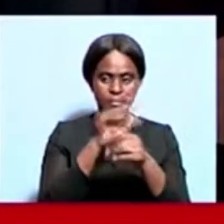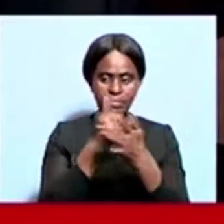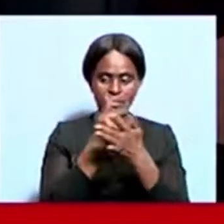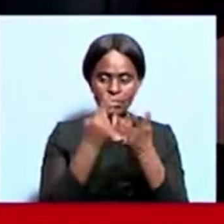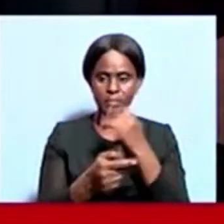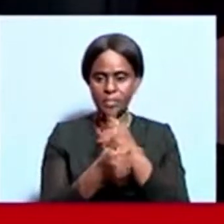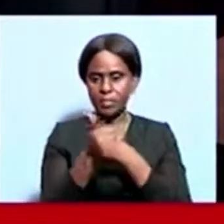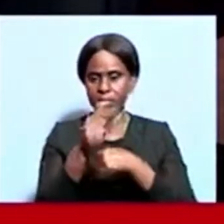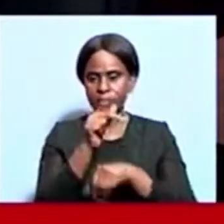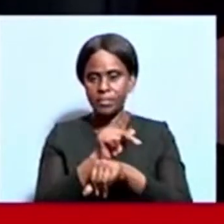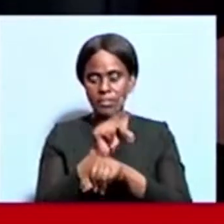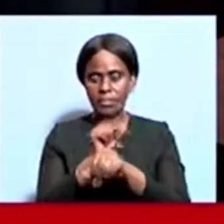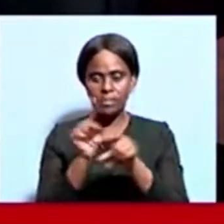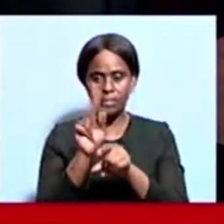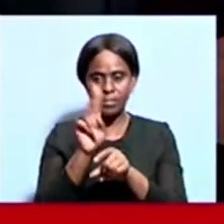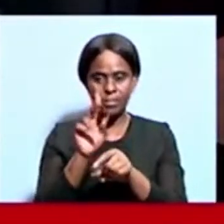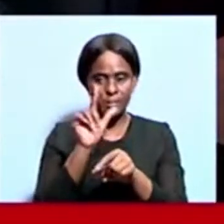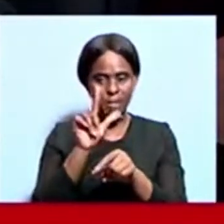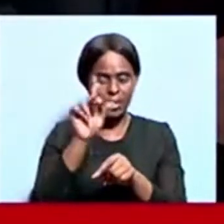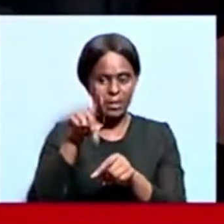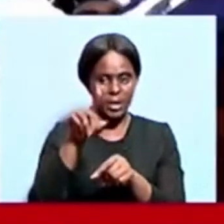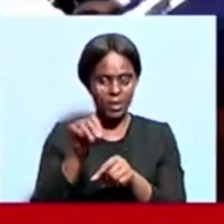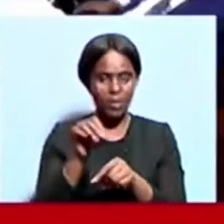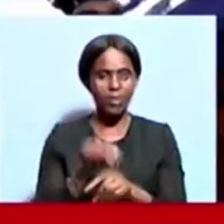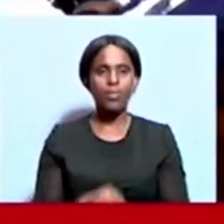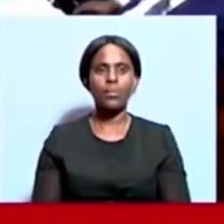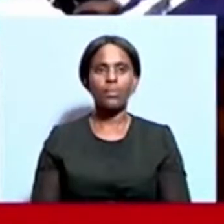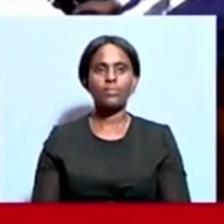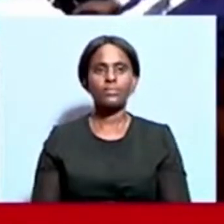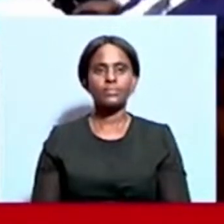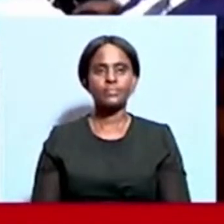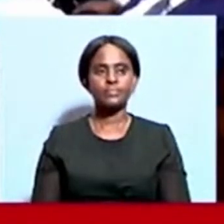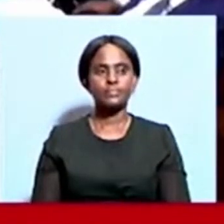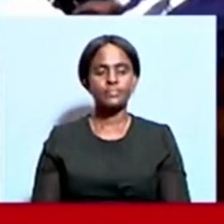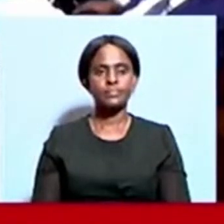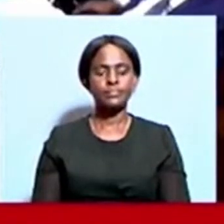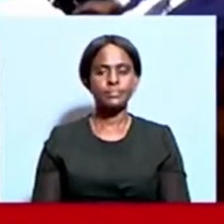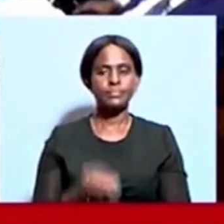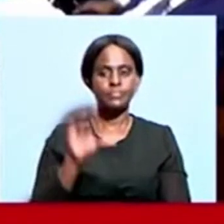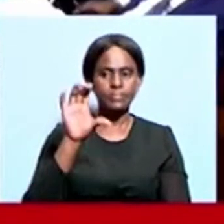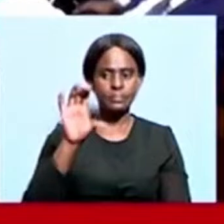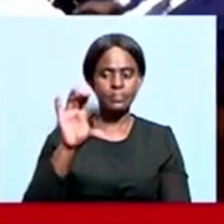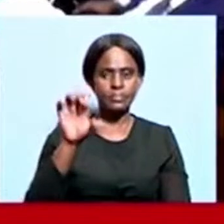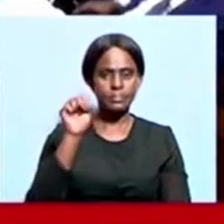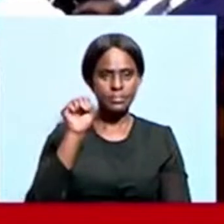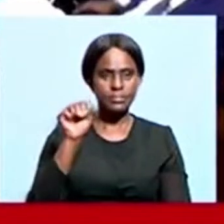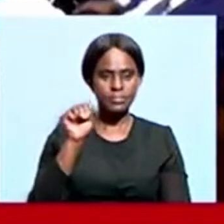other projects to be used on LPO? Council Secretary. Thank you very much,